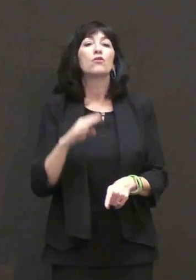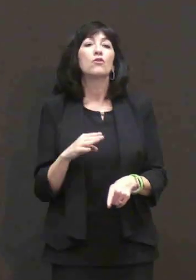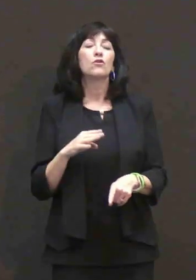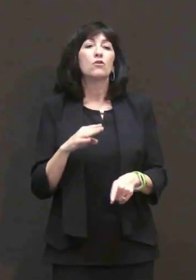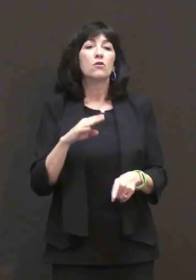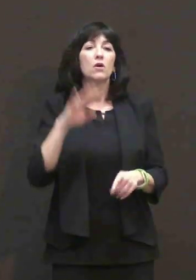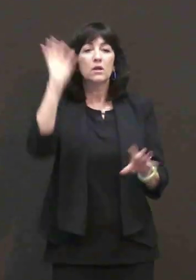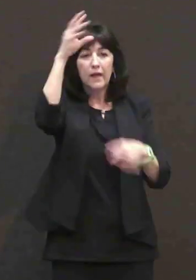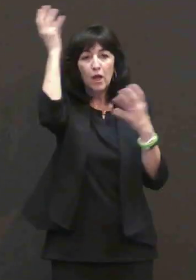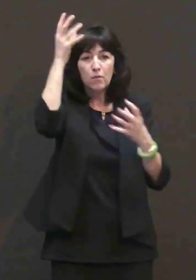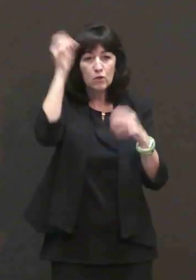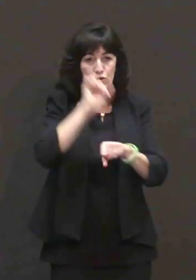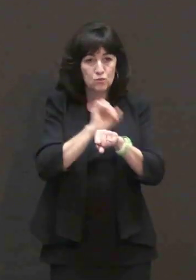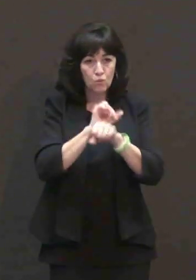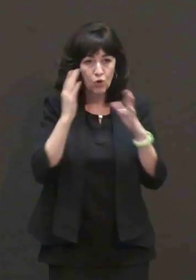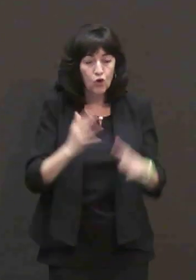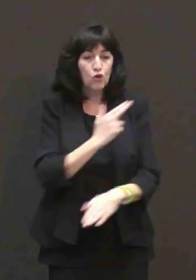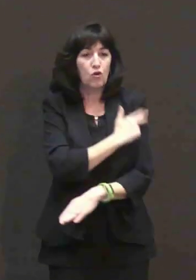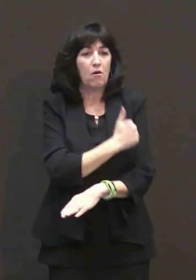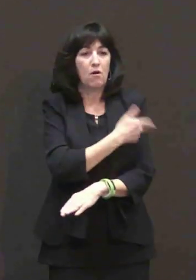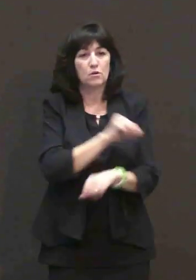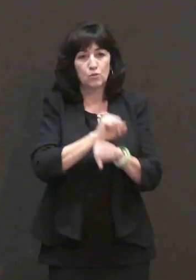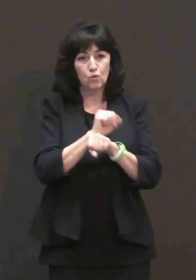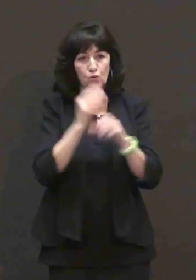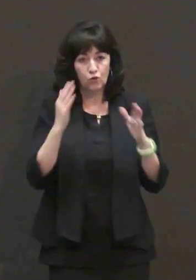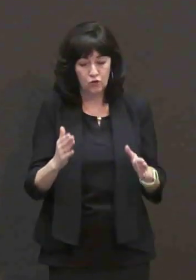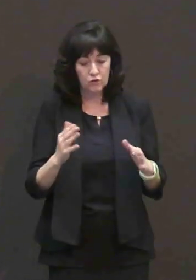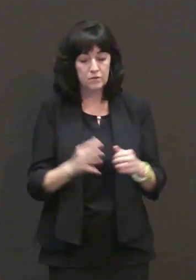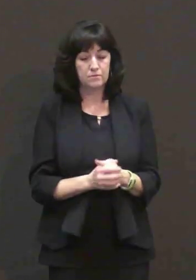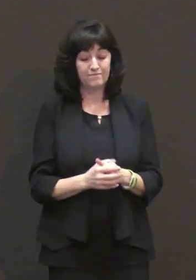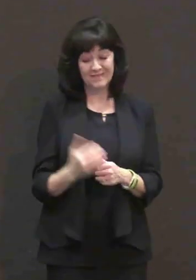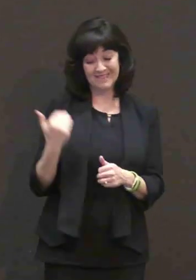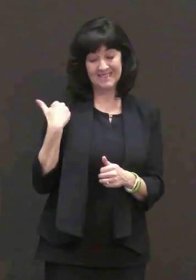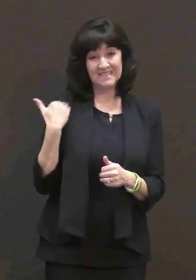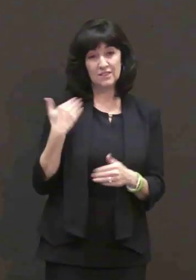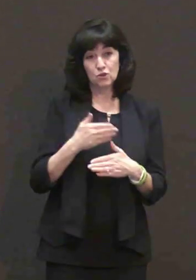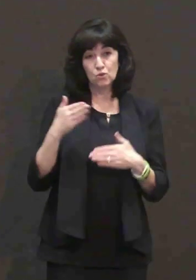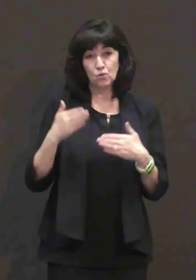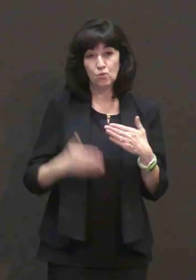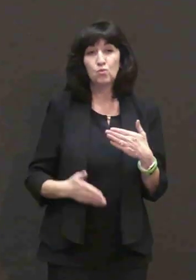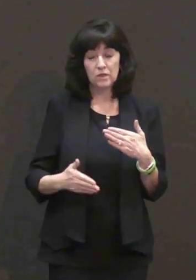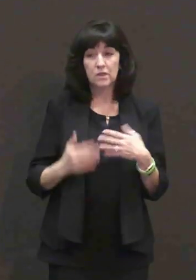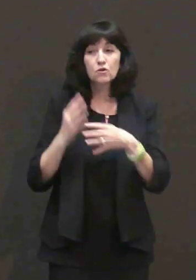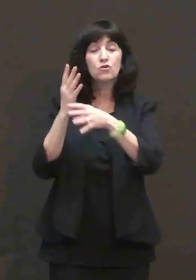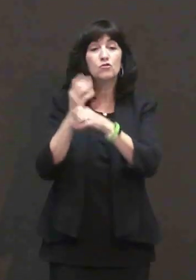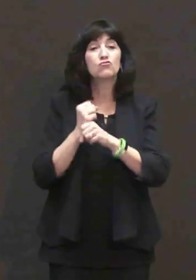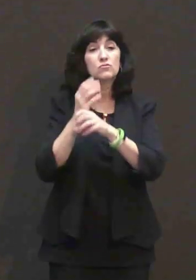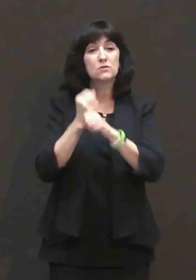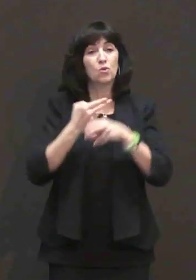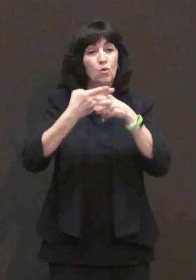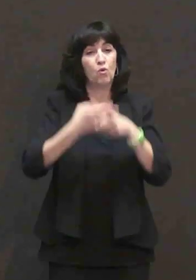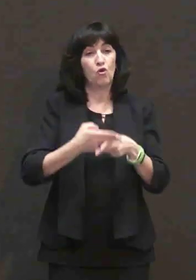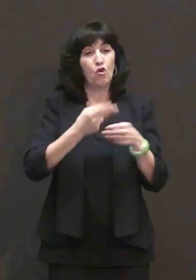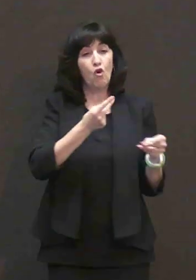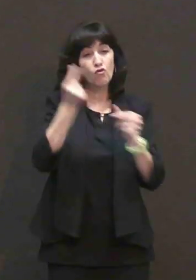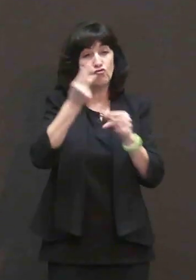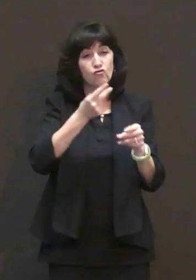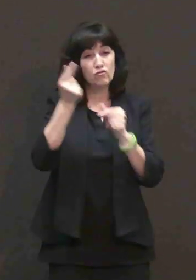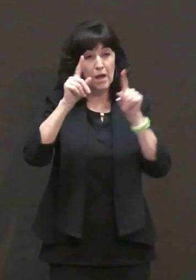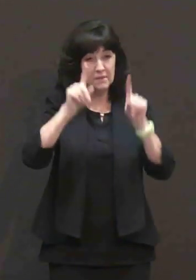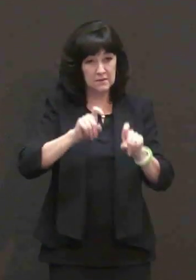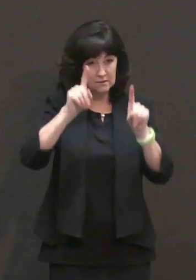or heard that this past weekend, we received some rapid testing, some rapid test kits